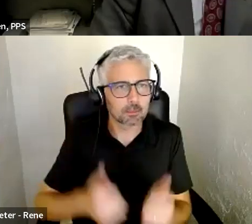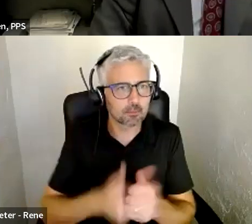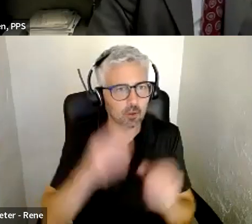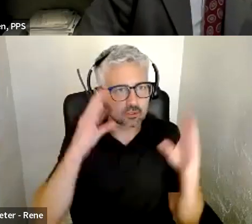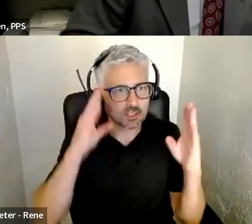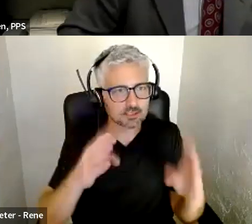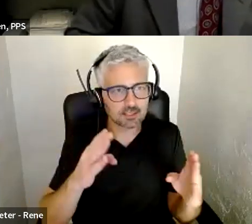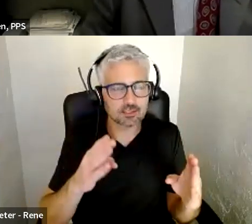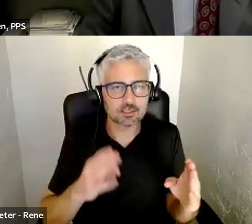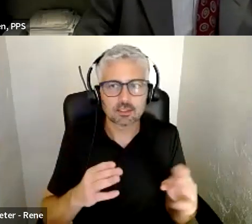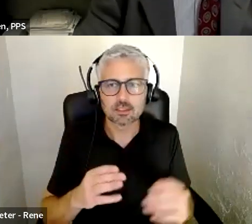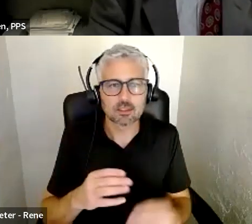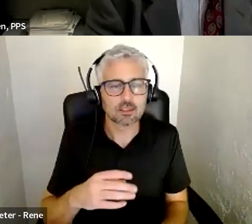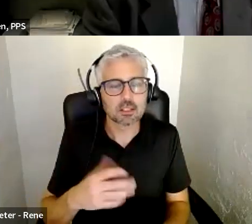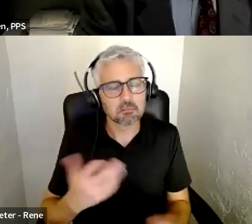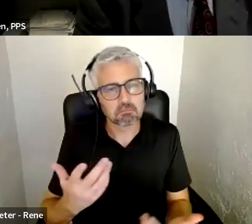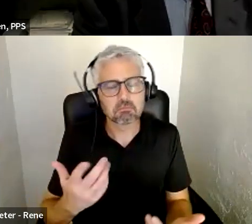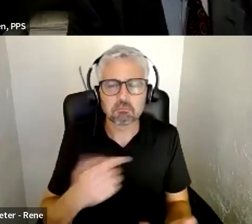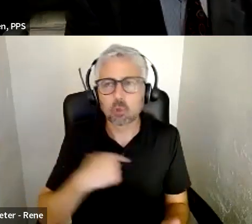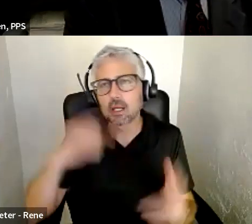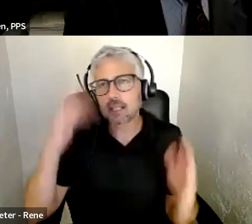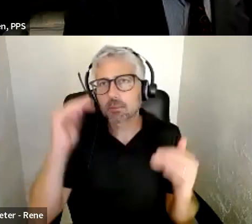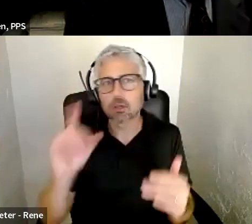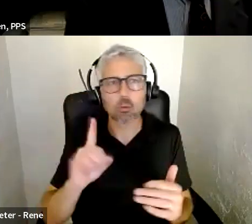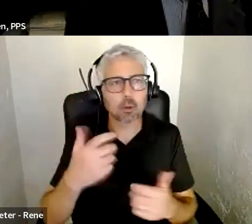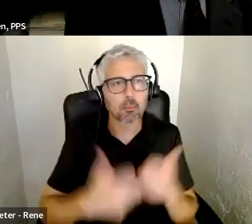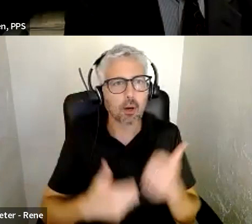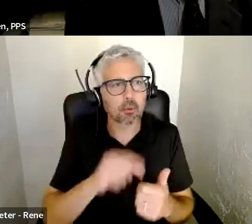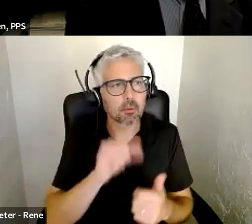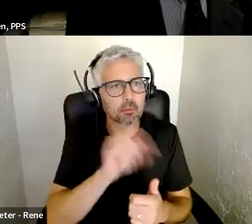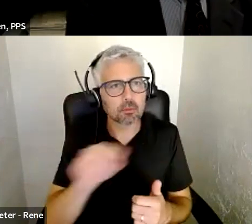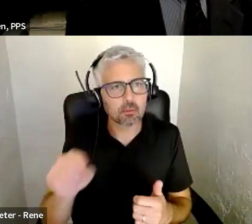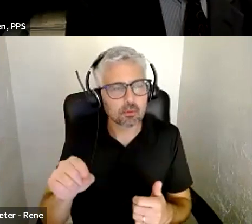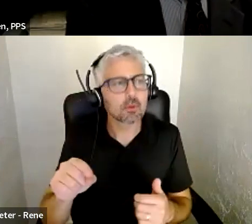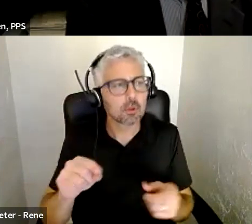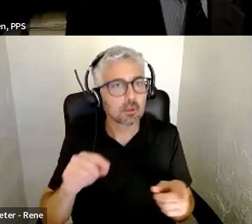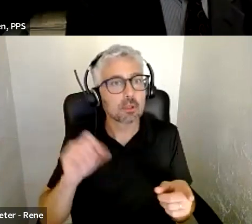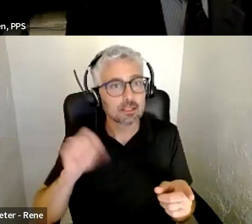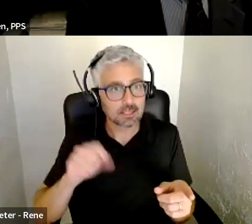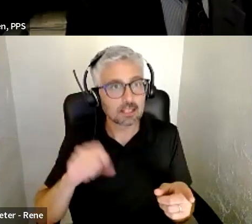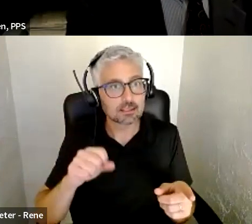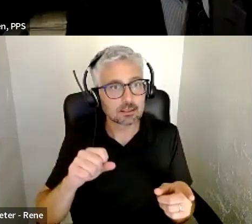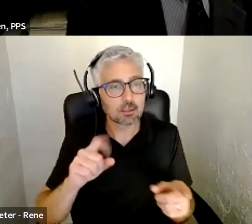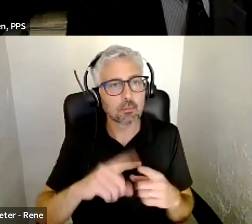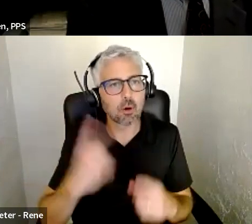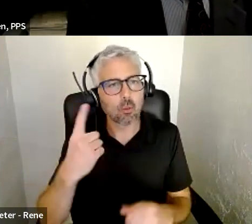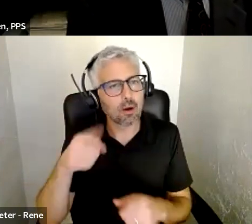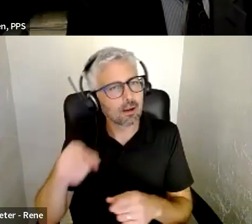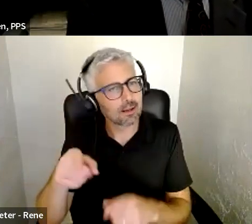the areas that you would expect to be problematic will be problematic, except potentially that Safer